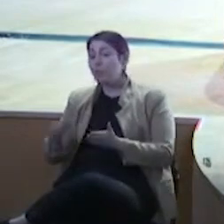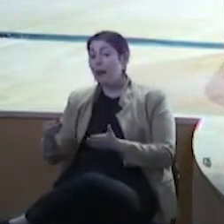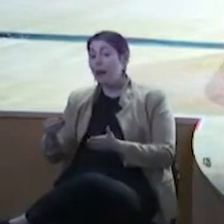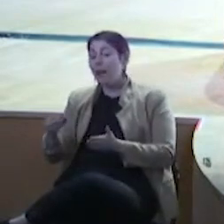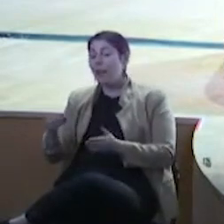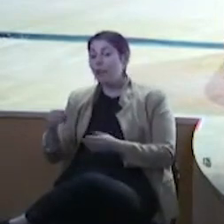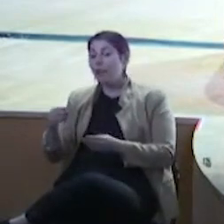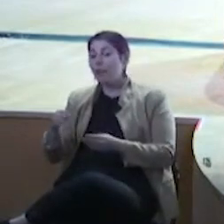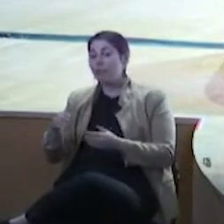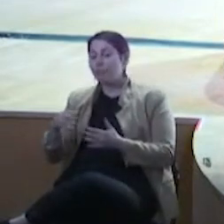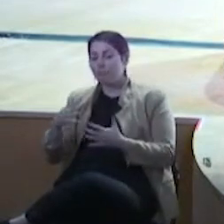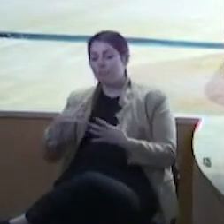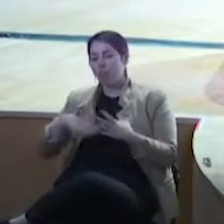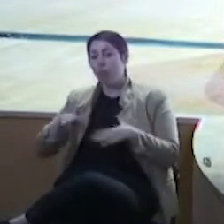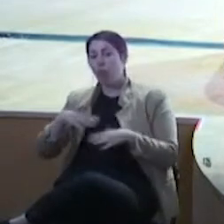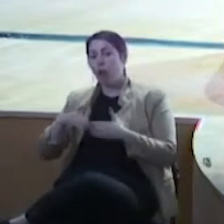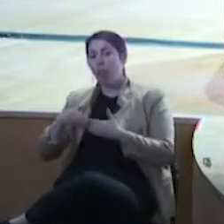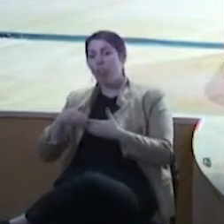bags together.